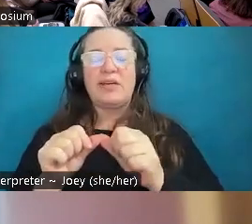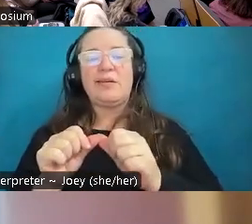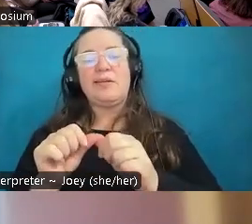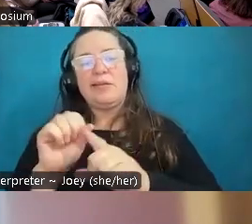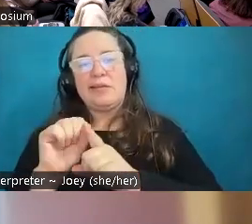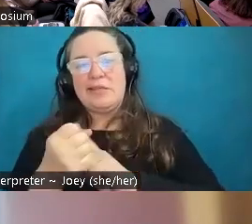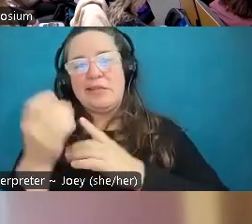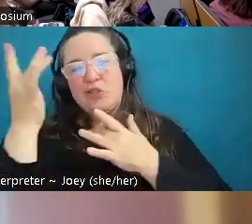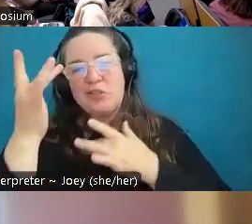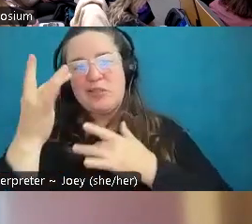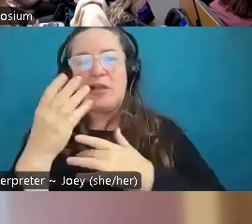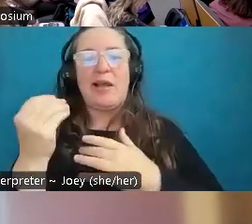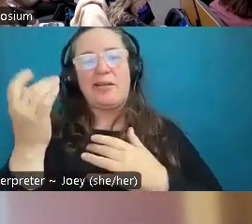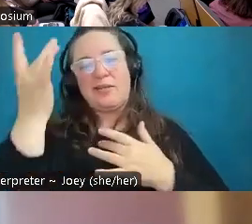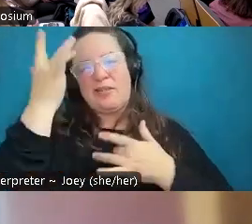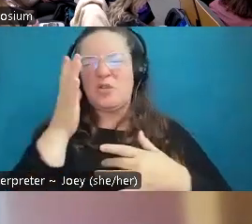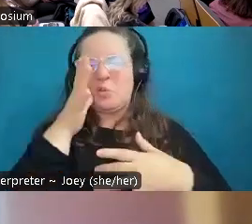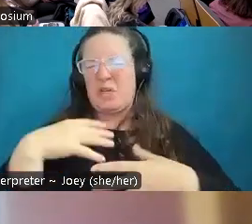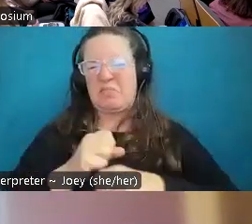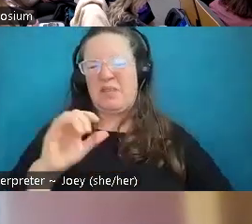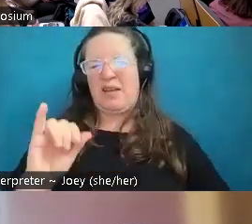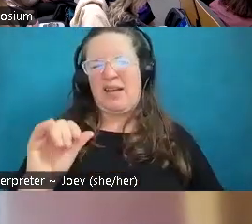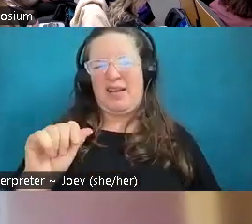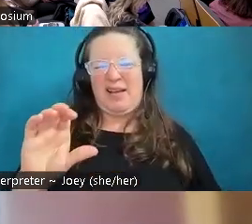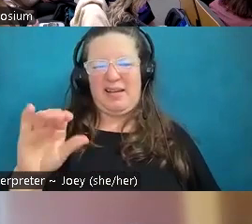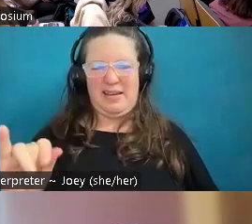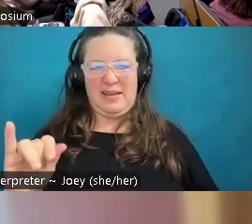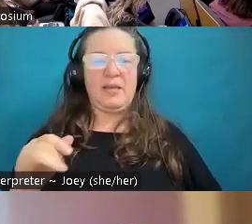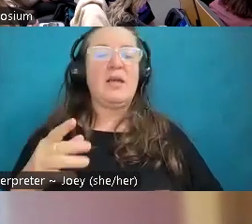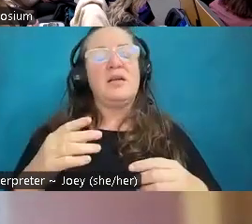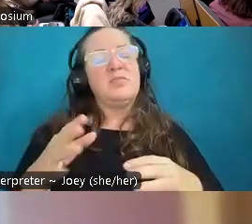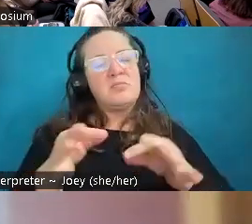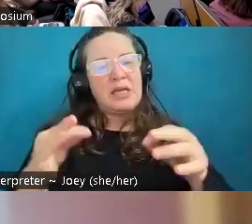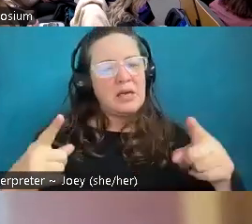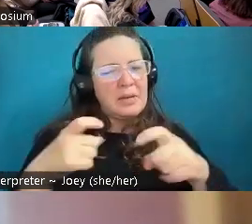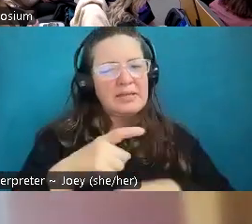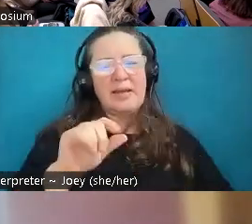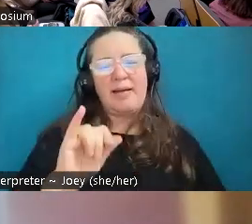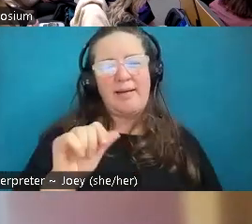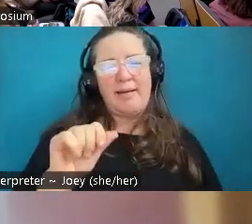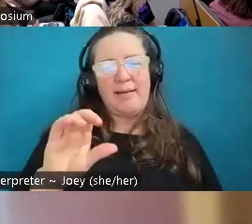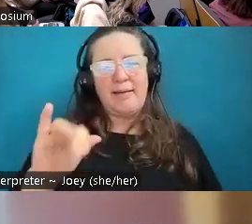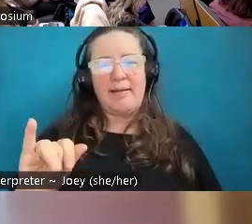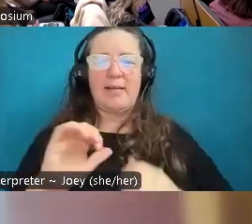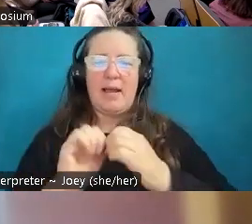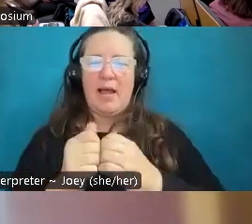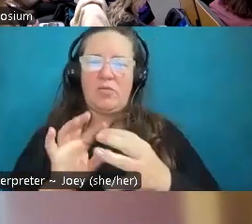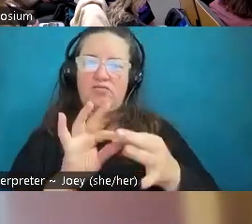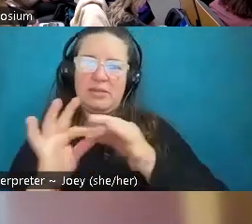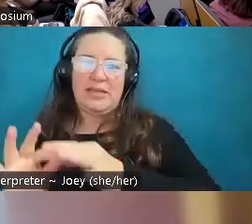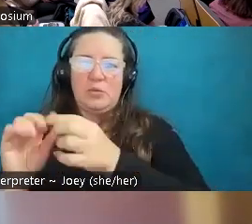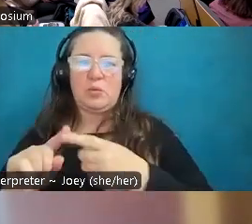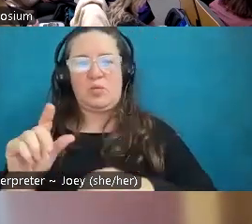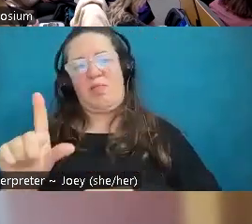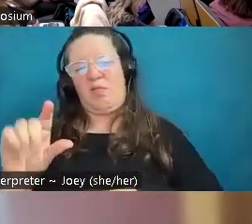complexities of AHRQs and implications for how MECFS relates to long COVID. What we've